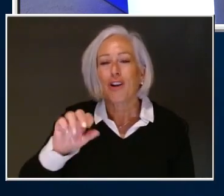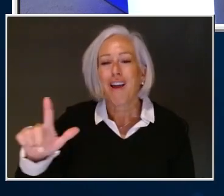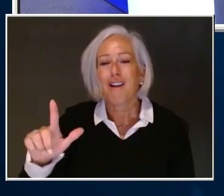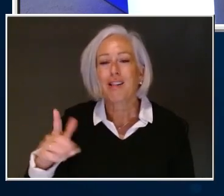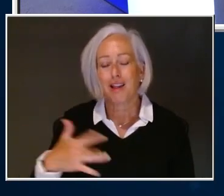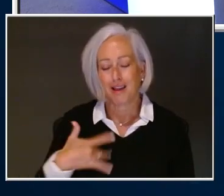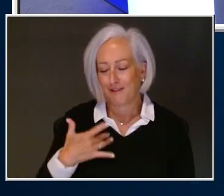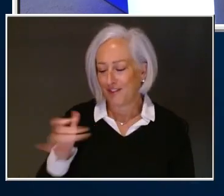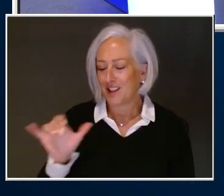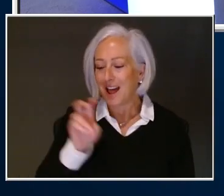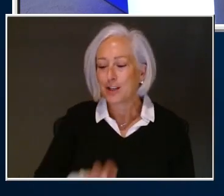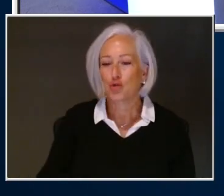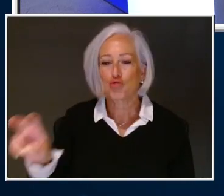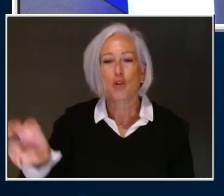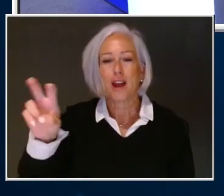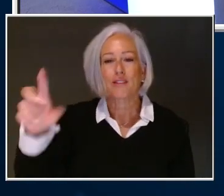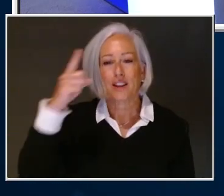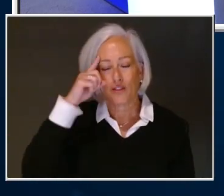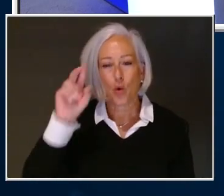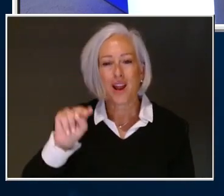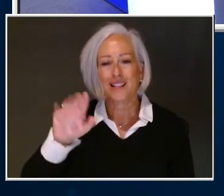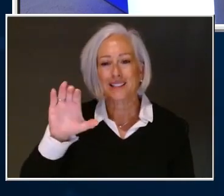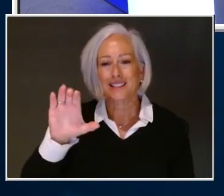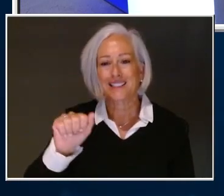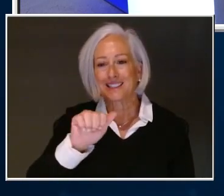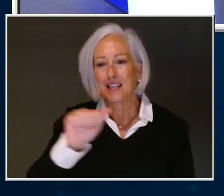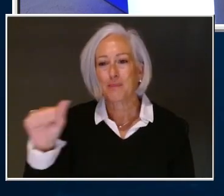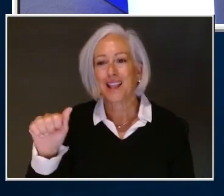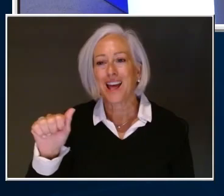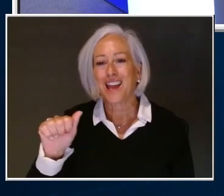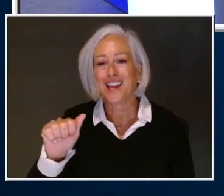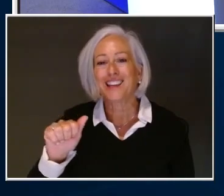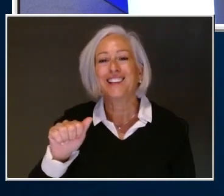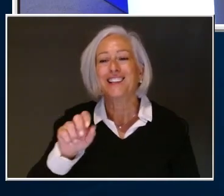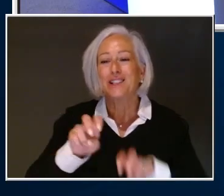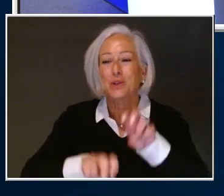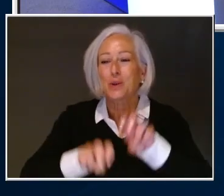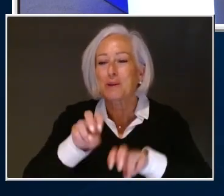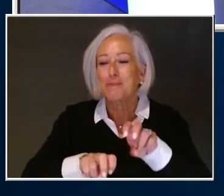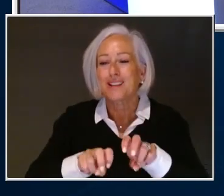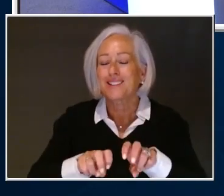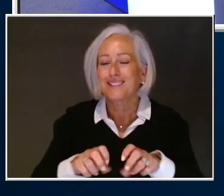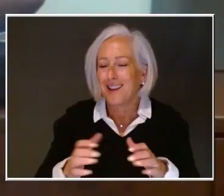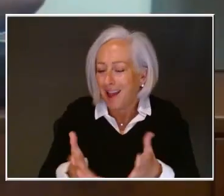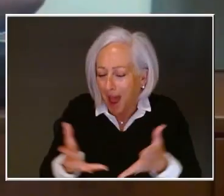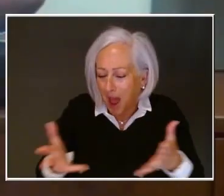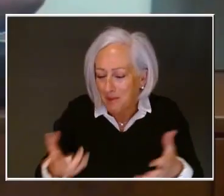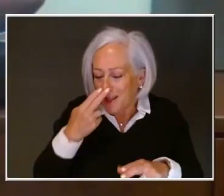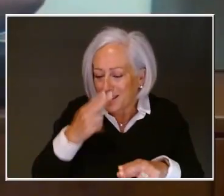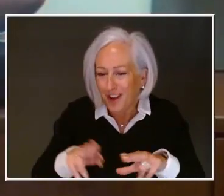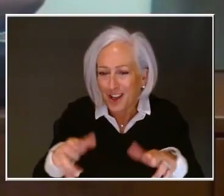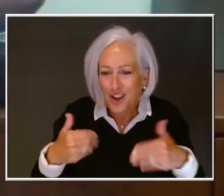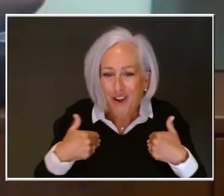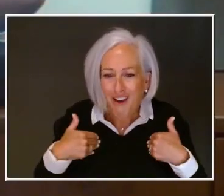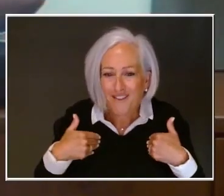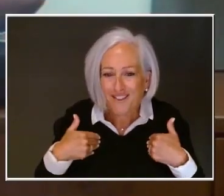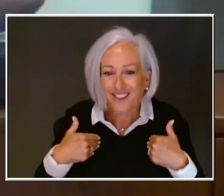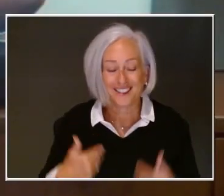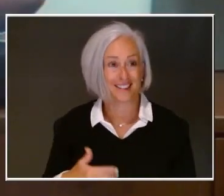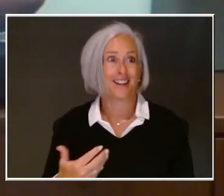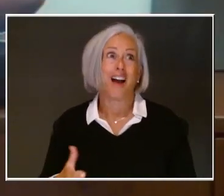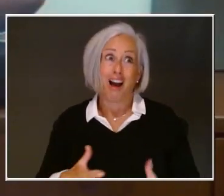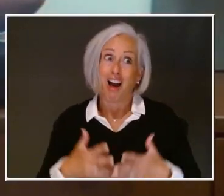it like? I know you're working. How much fun are you able to have? A lot. It's a lot of